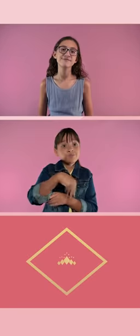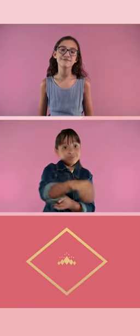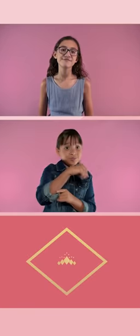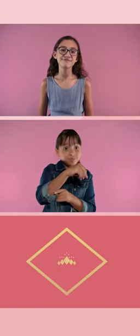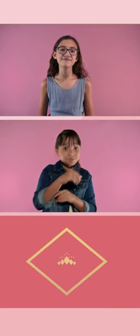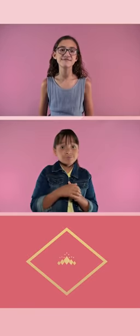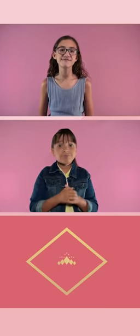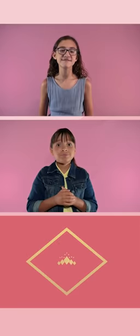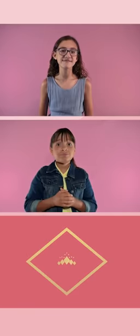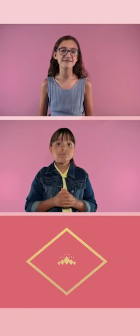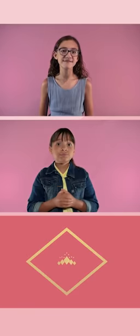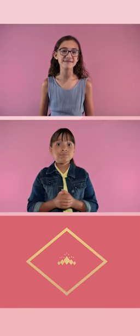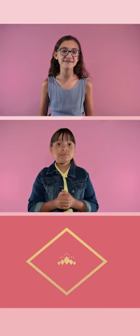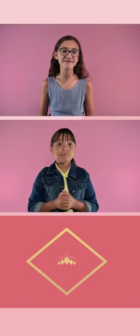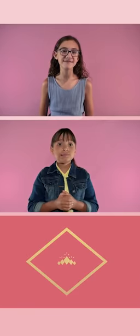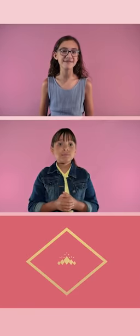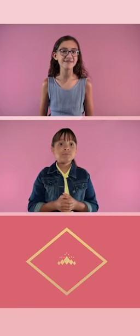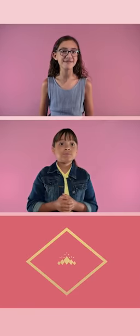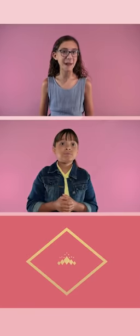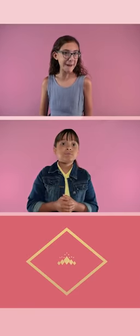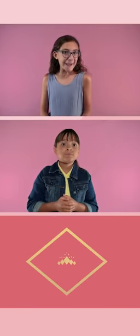sport. That's cacao nibs.